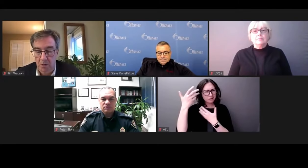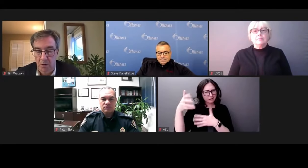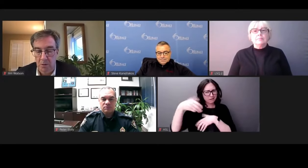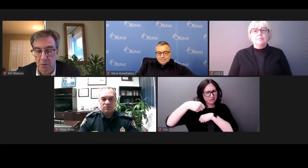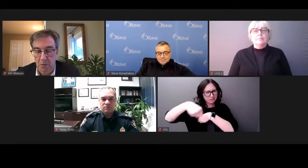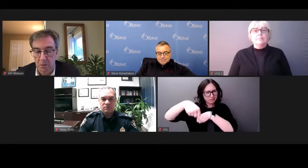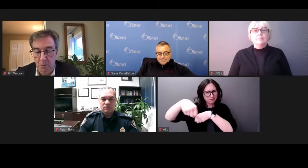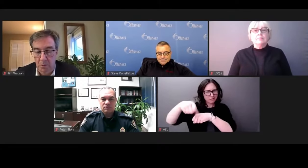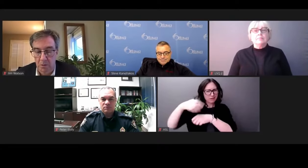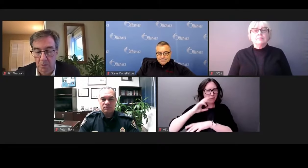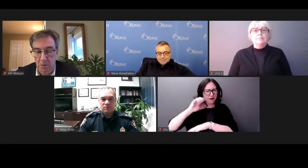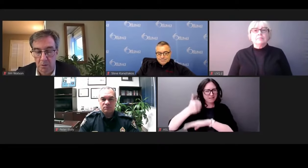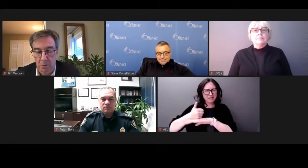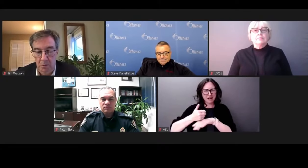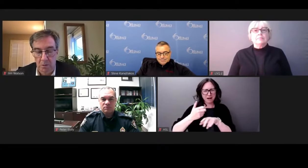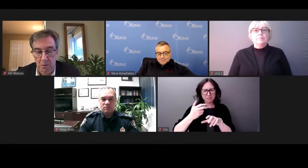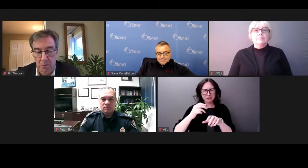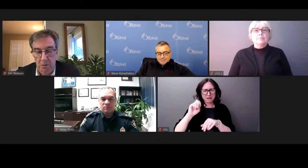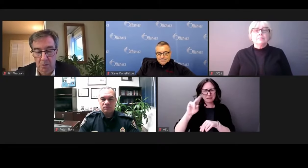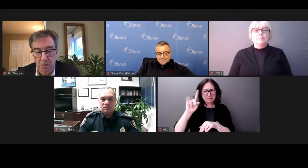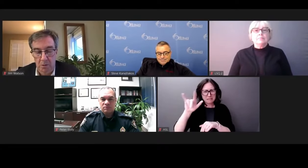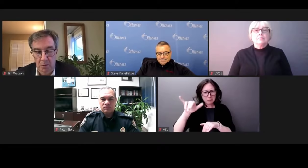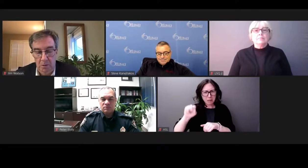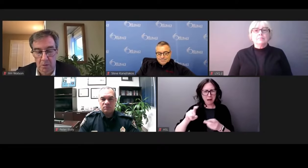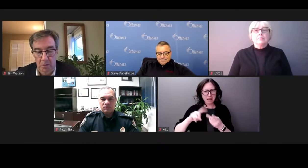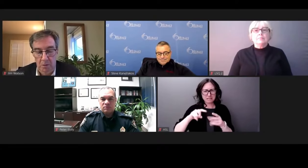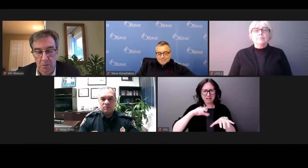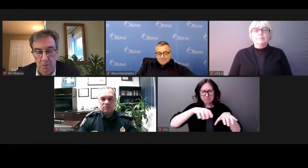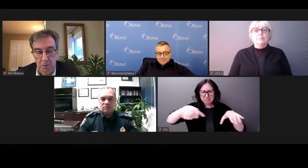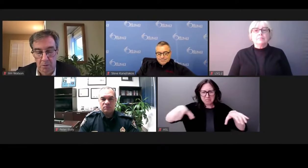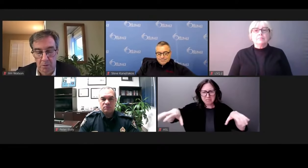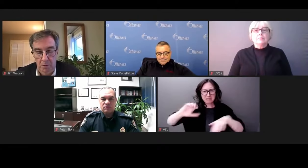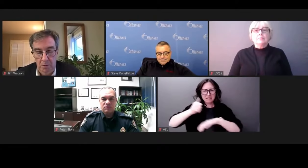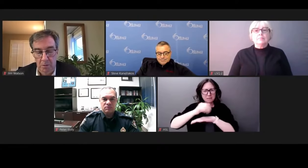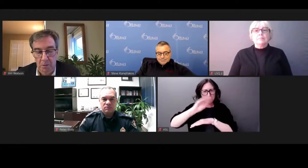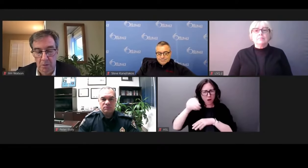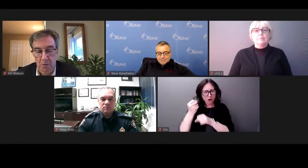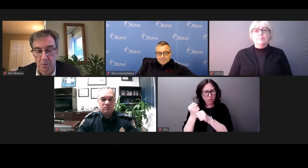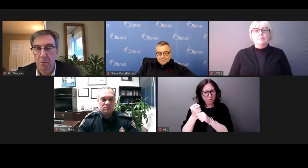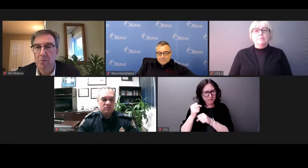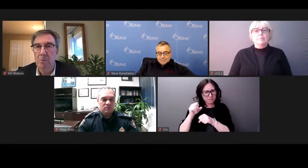like a supplies and logistics camp in the parking lot of the Ottawa Baseball Stadium?